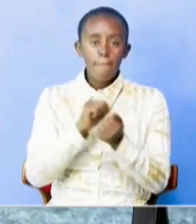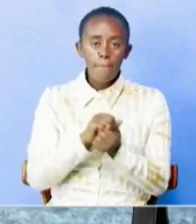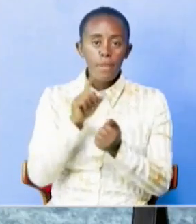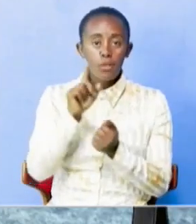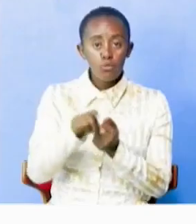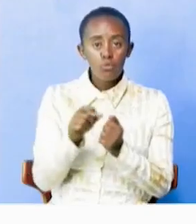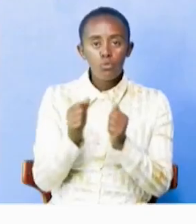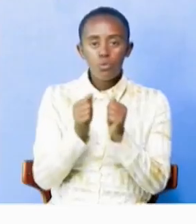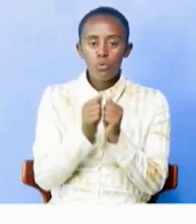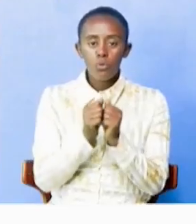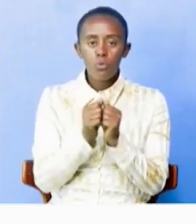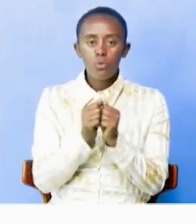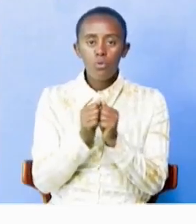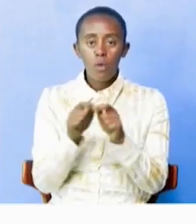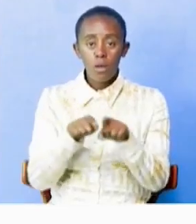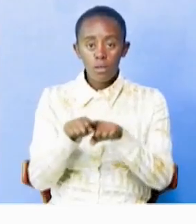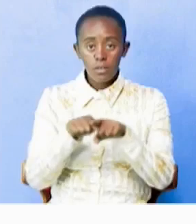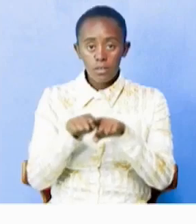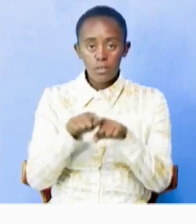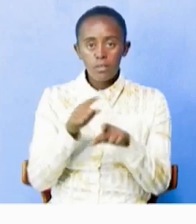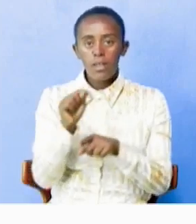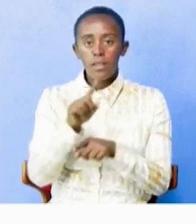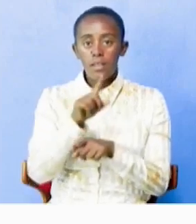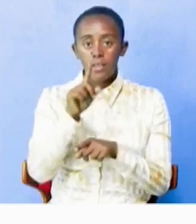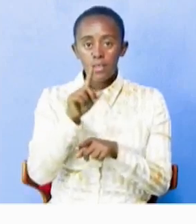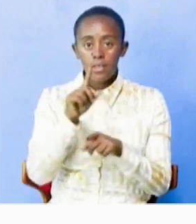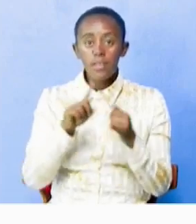what? The tag